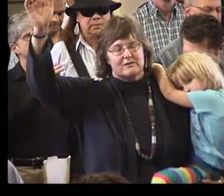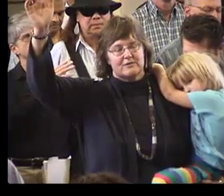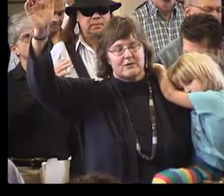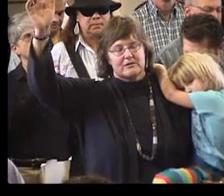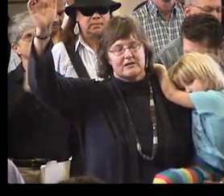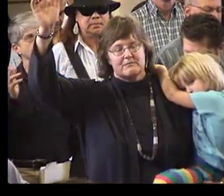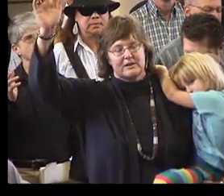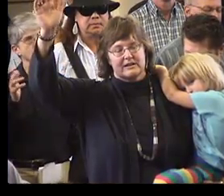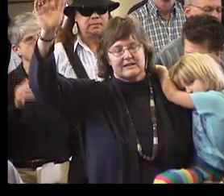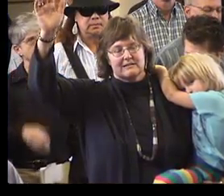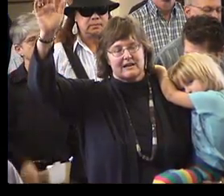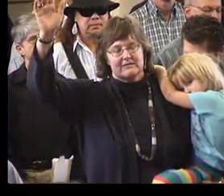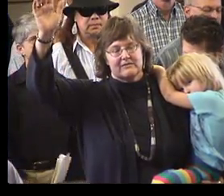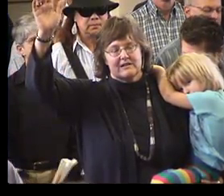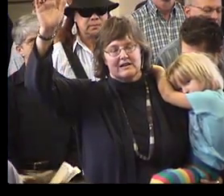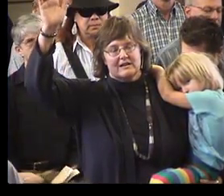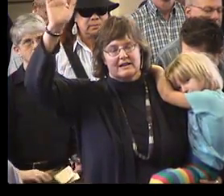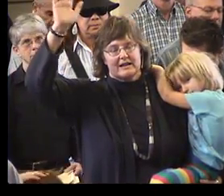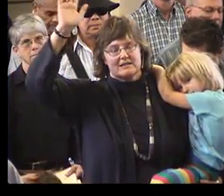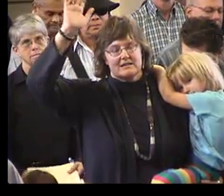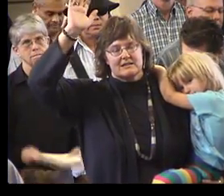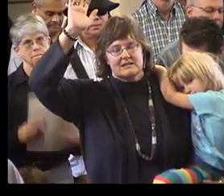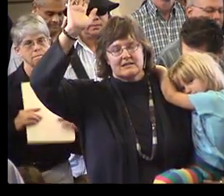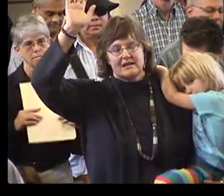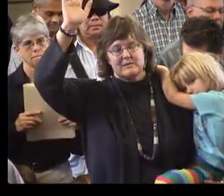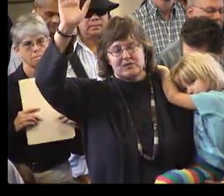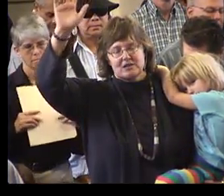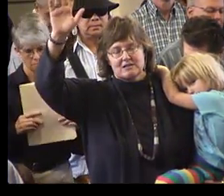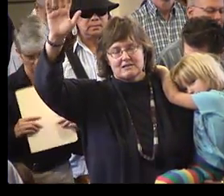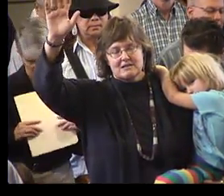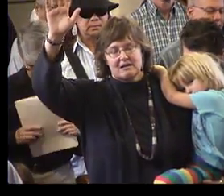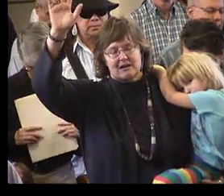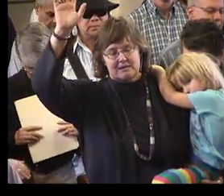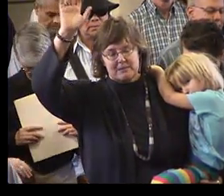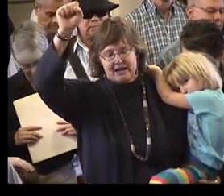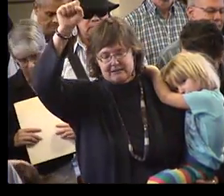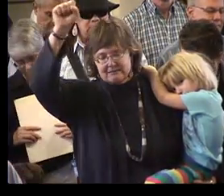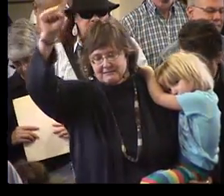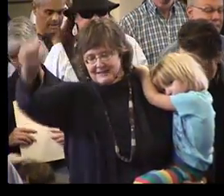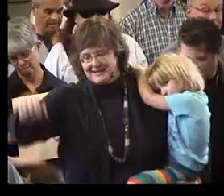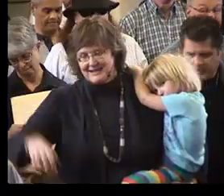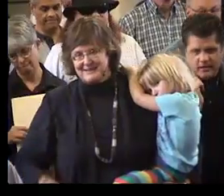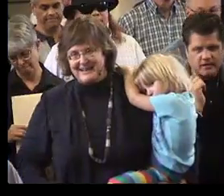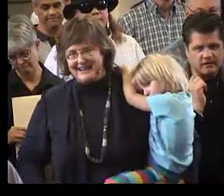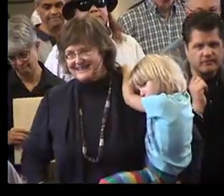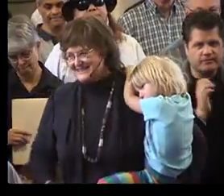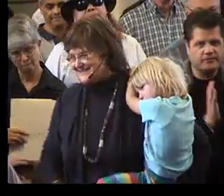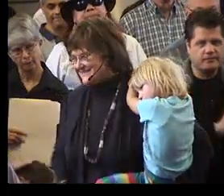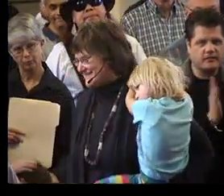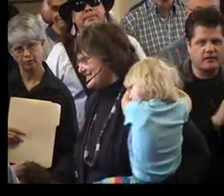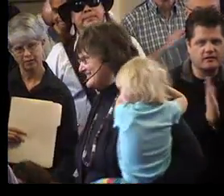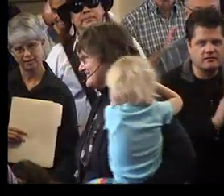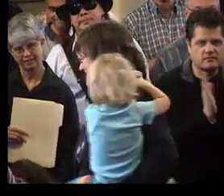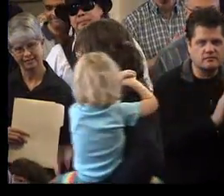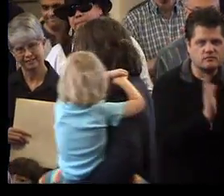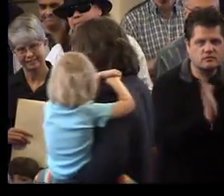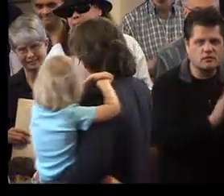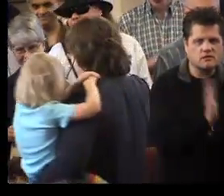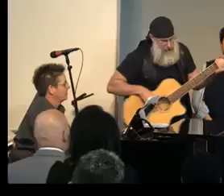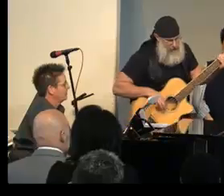and go forth and bring that to life. I ask this in the name of Jesus. Amen. Amen. Amen.